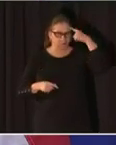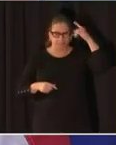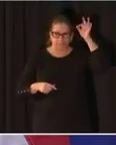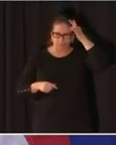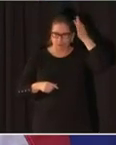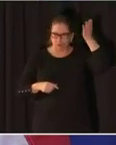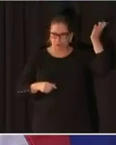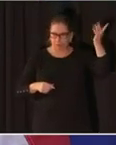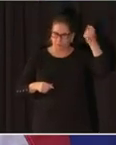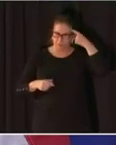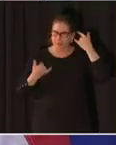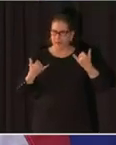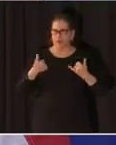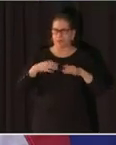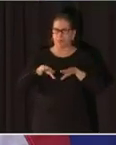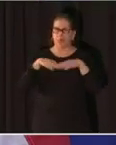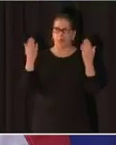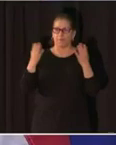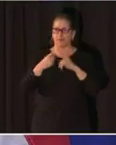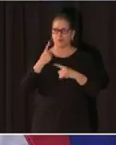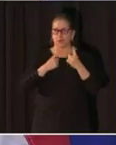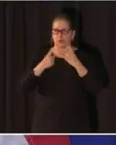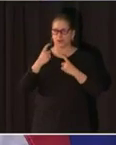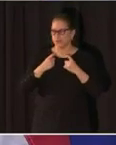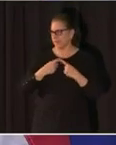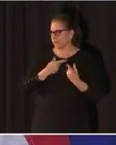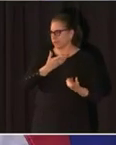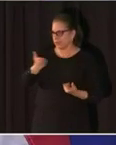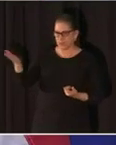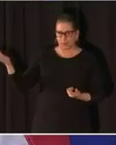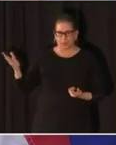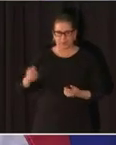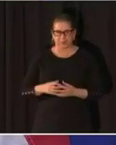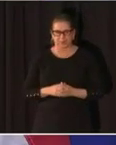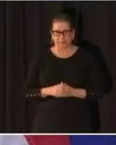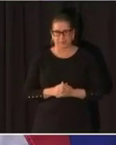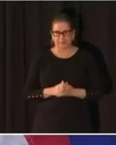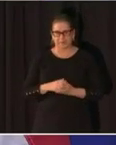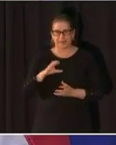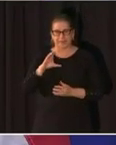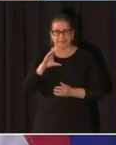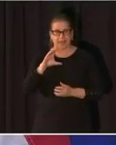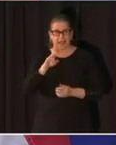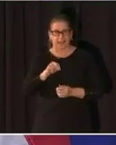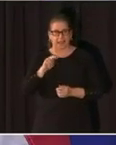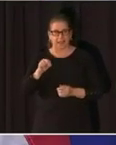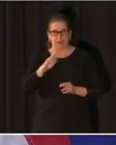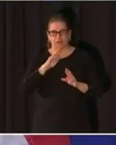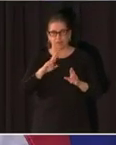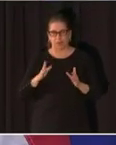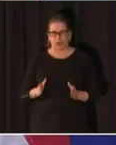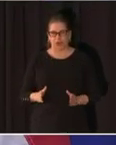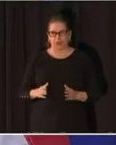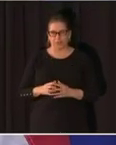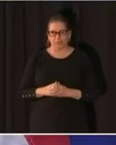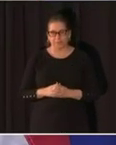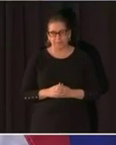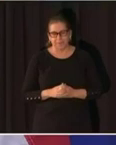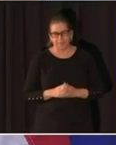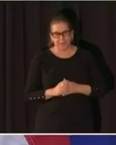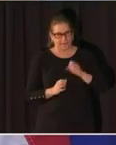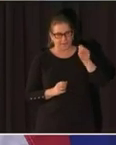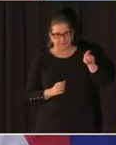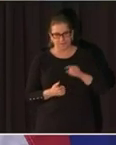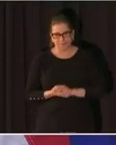Yes, sir. Professor Malik Marco with CNN. I just wanted to ask how the extension of the emergency until May 15th